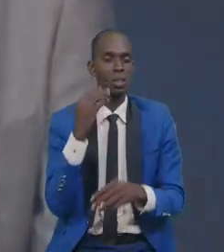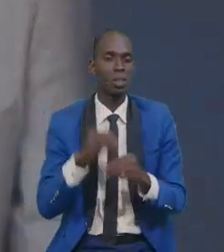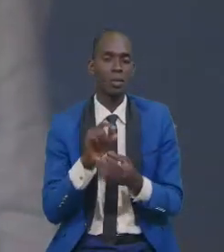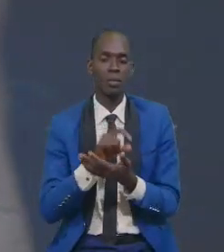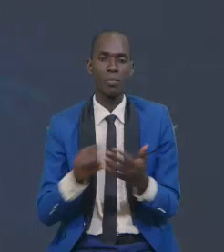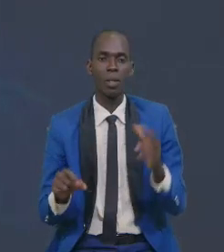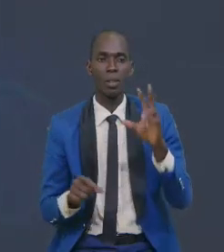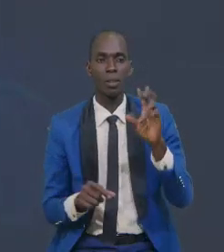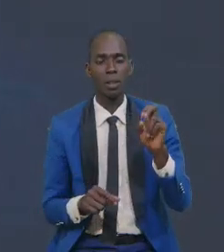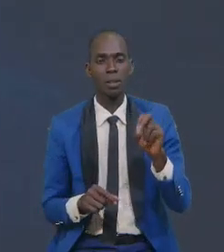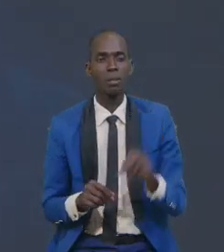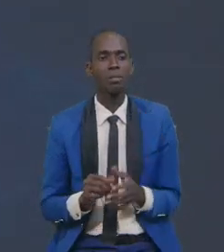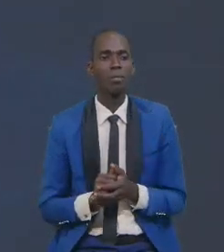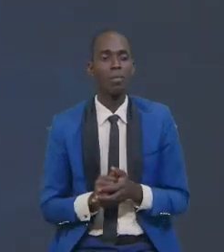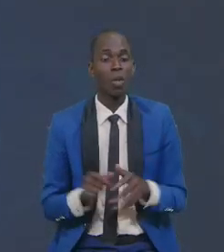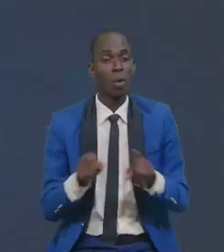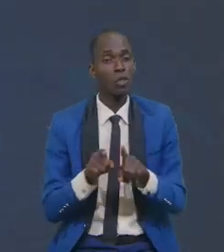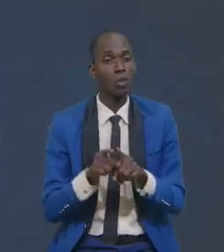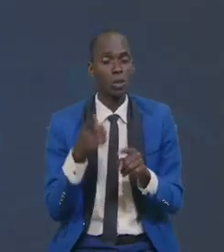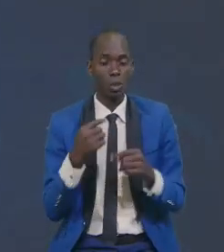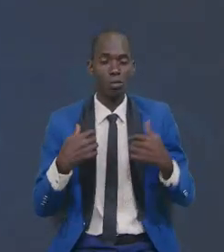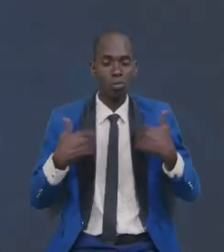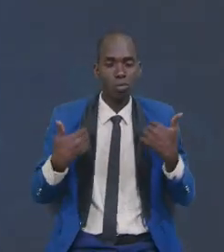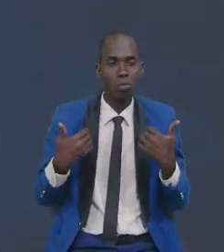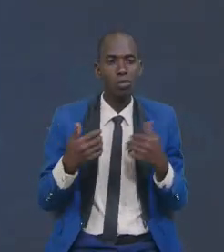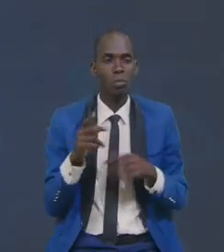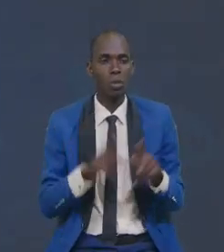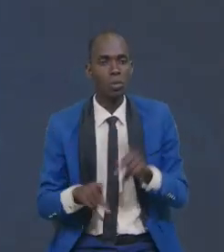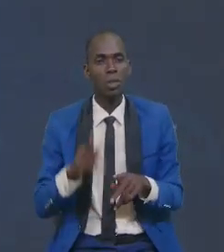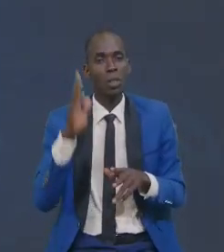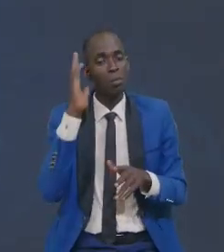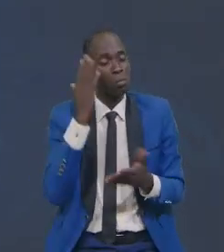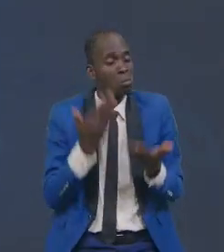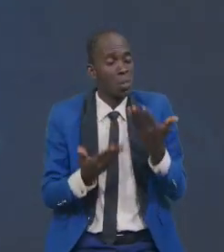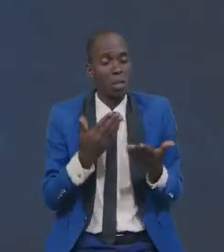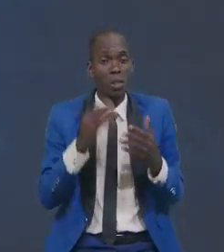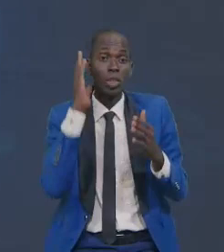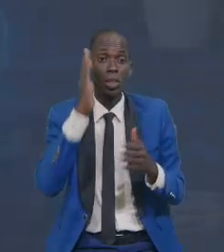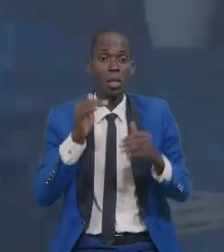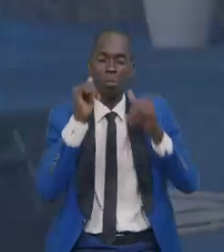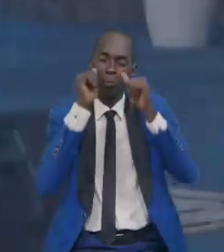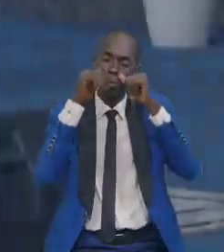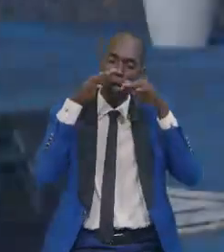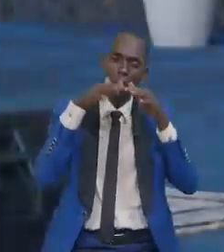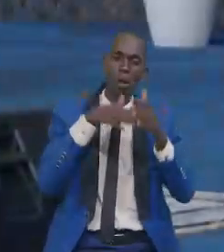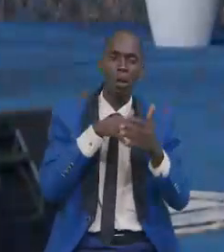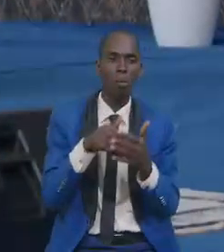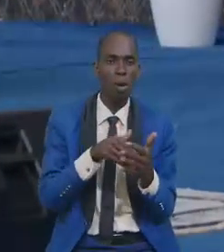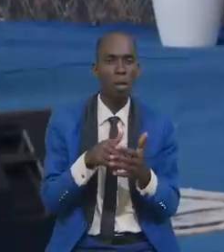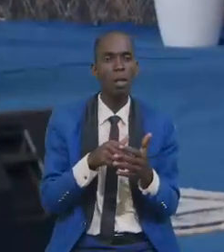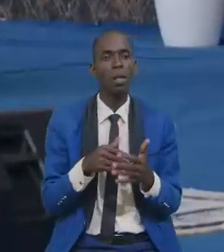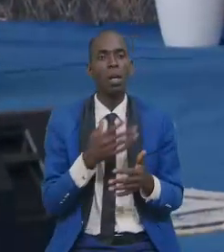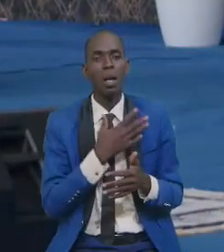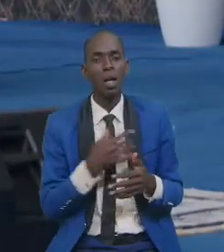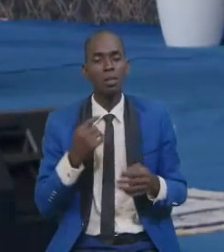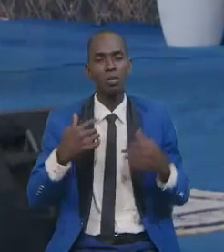us, even the youths, even the young shall faint and be weary, and the young men shall